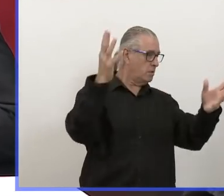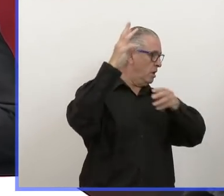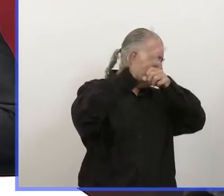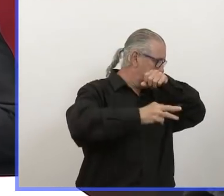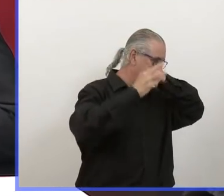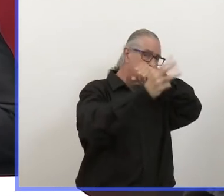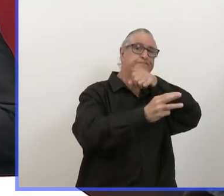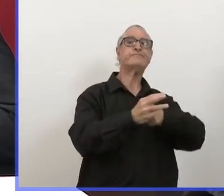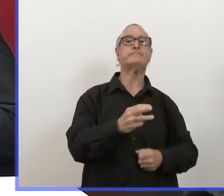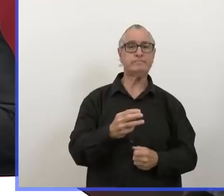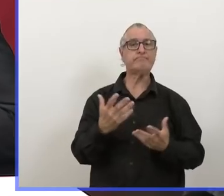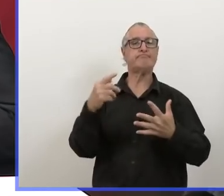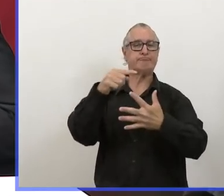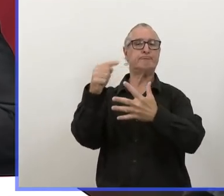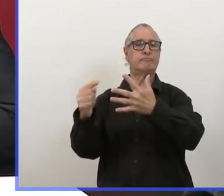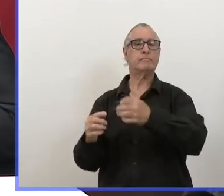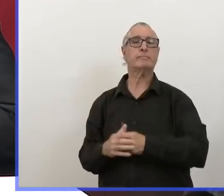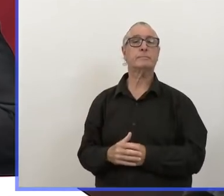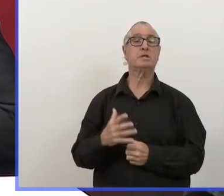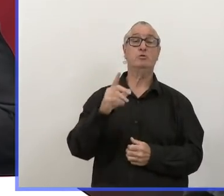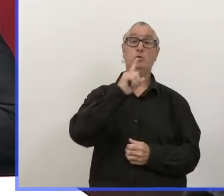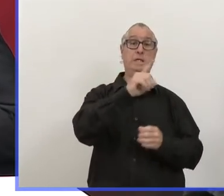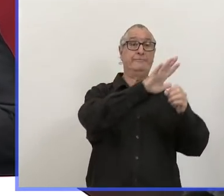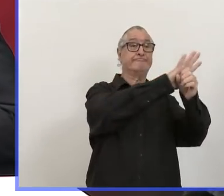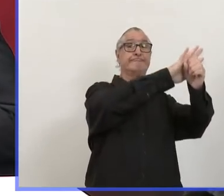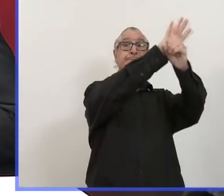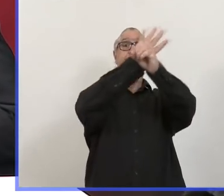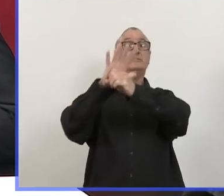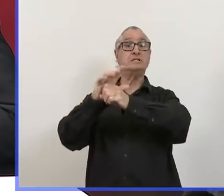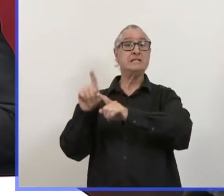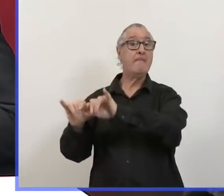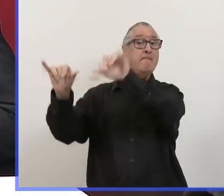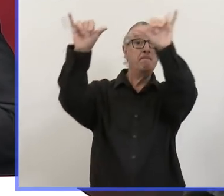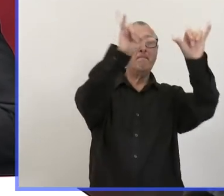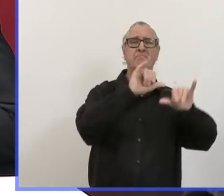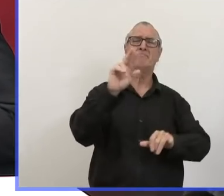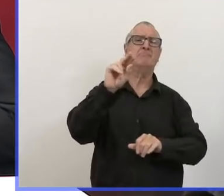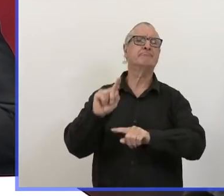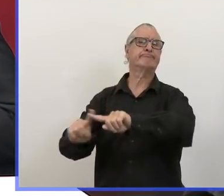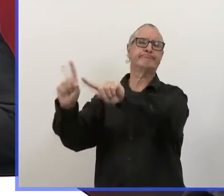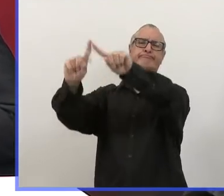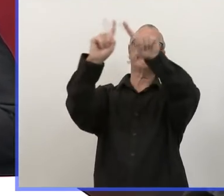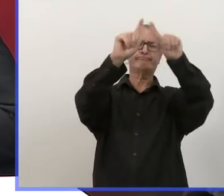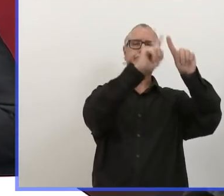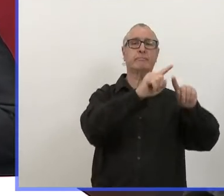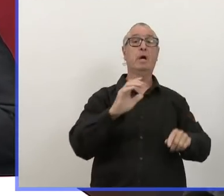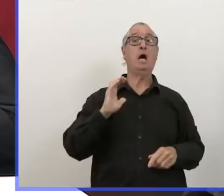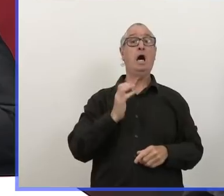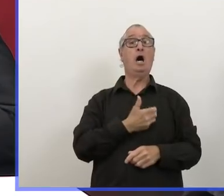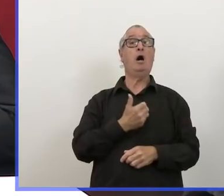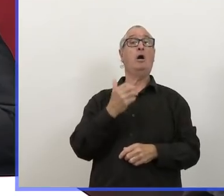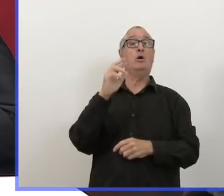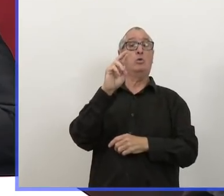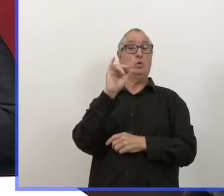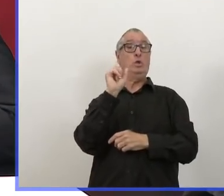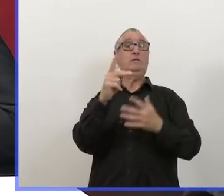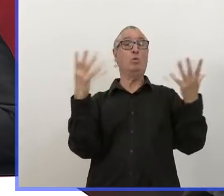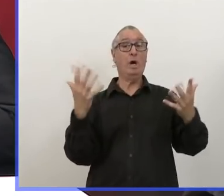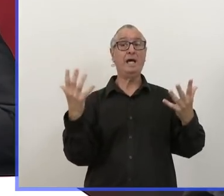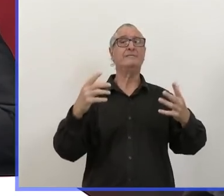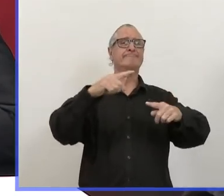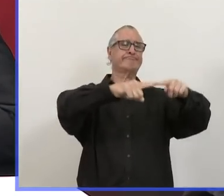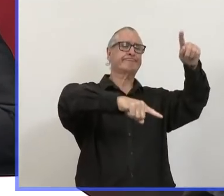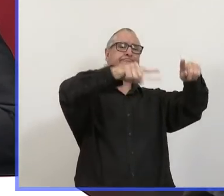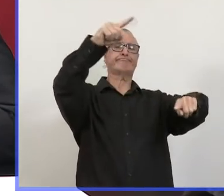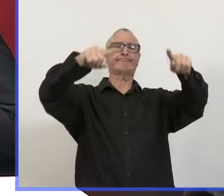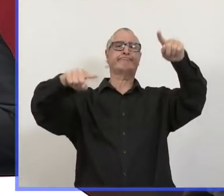a native or a wild strain of COVID compared to us. So we learn off each other as well. So it is early